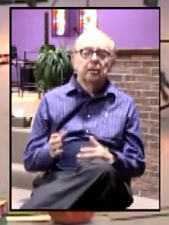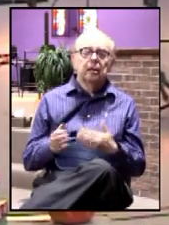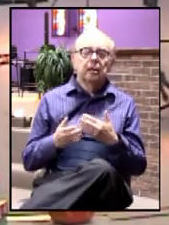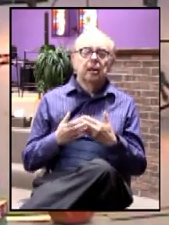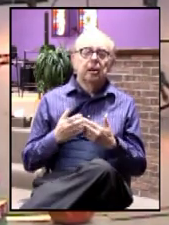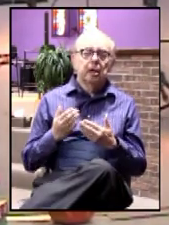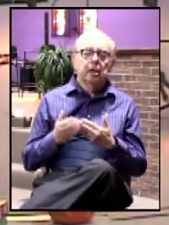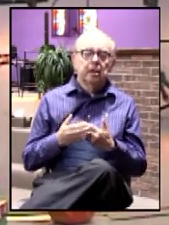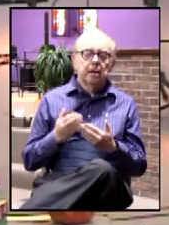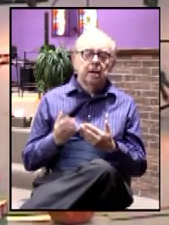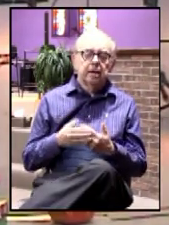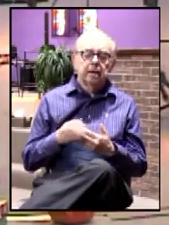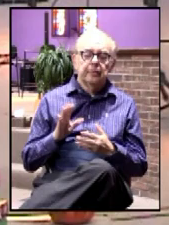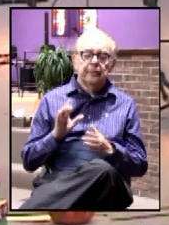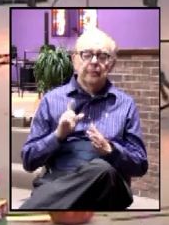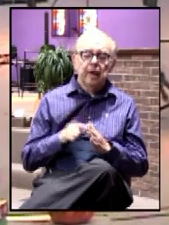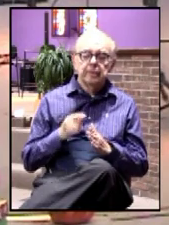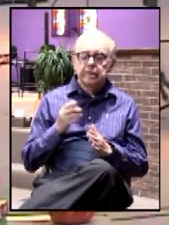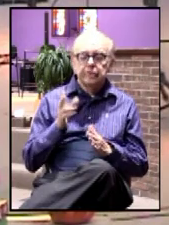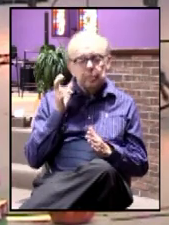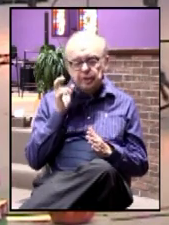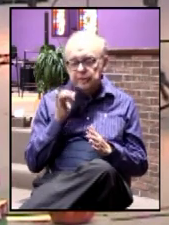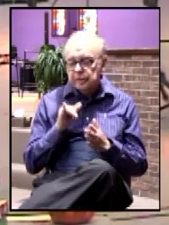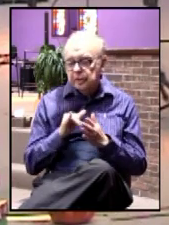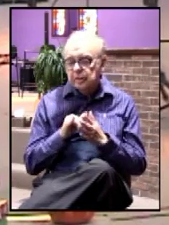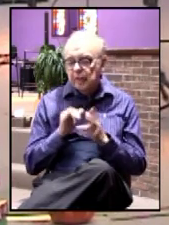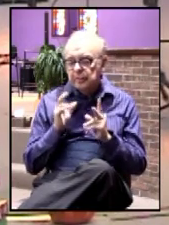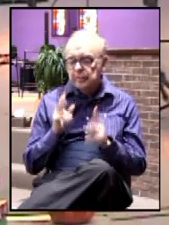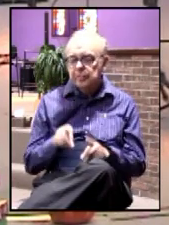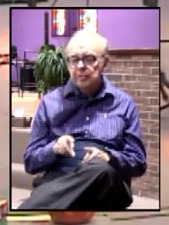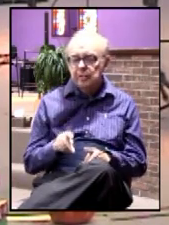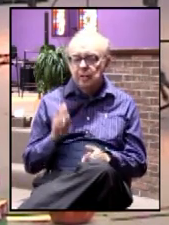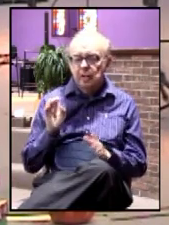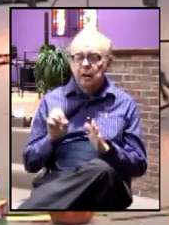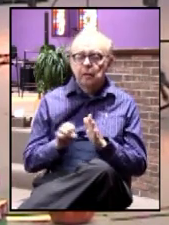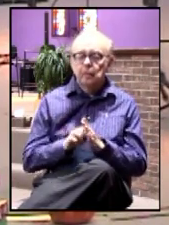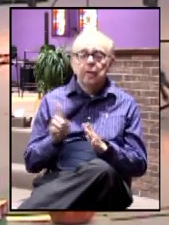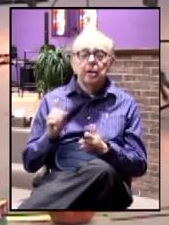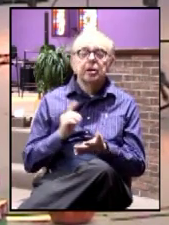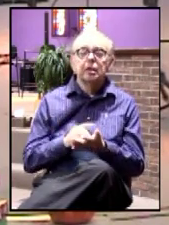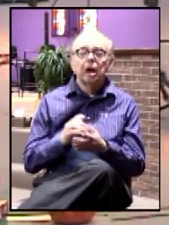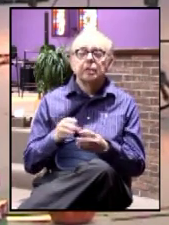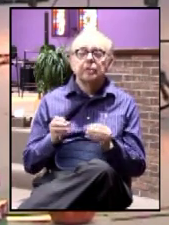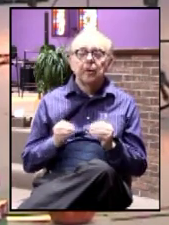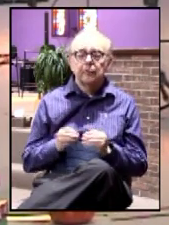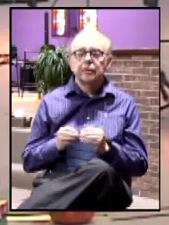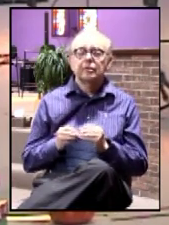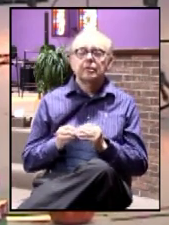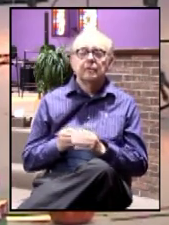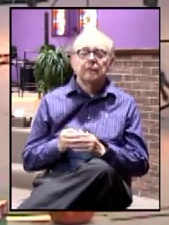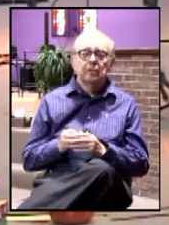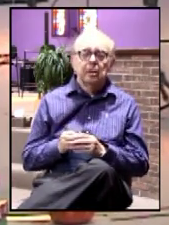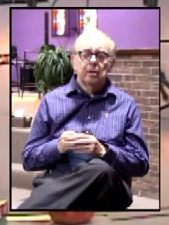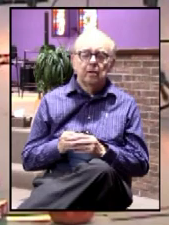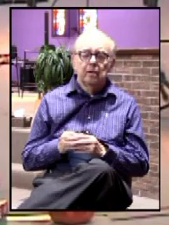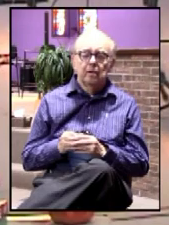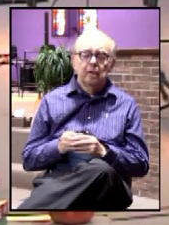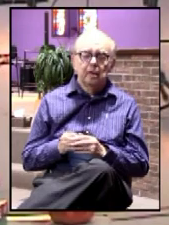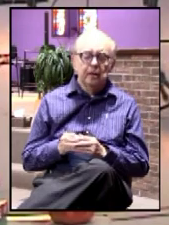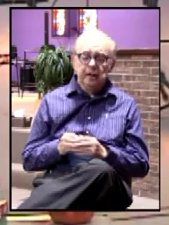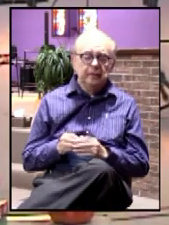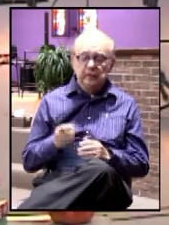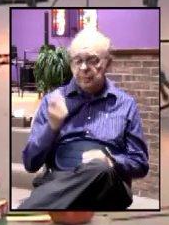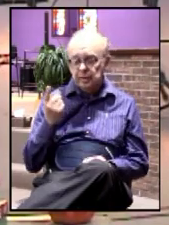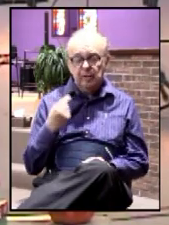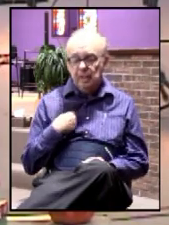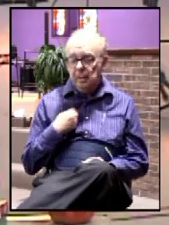as easy as giving 5 minutes to listen to somebody. For instance, in a doctor's office. Oh, no, you